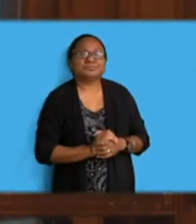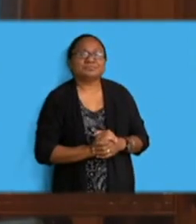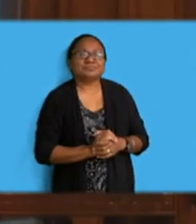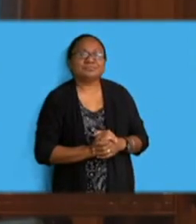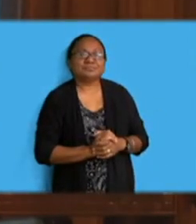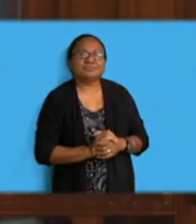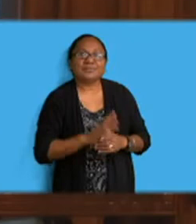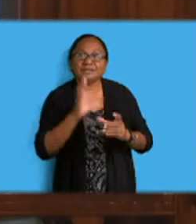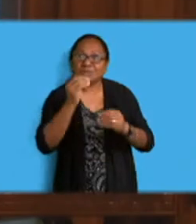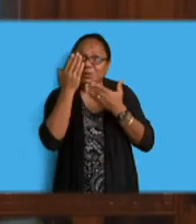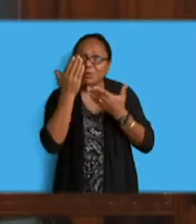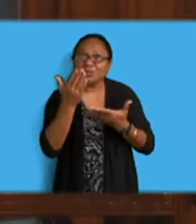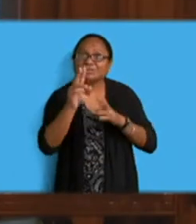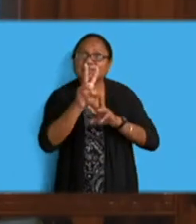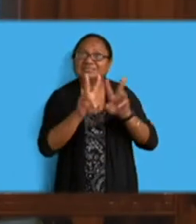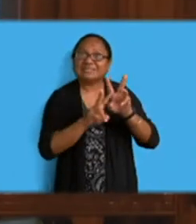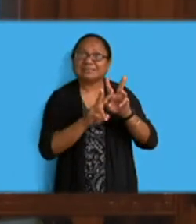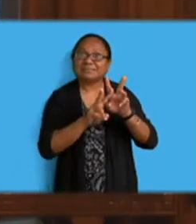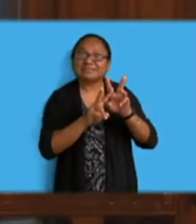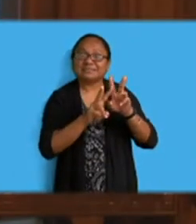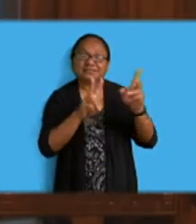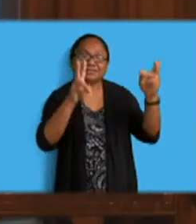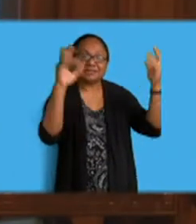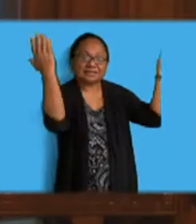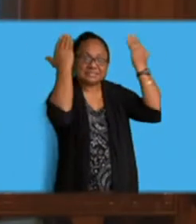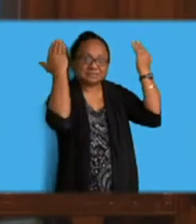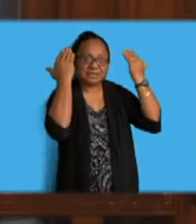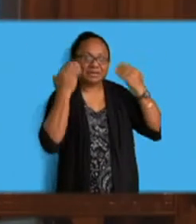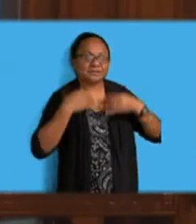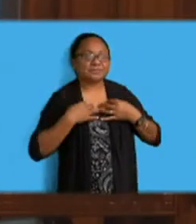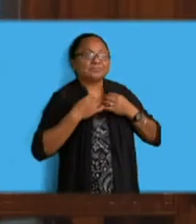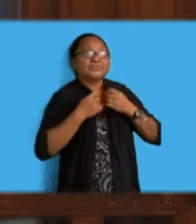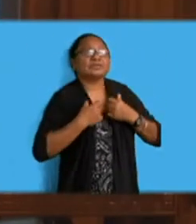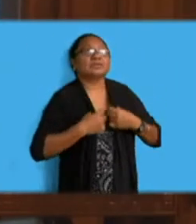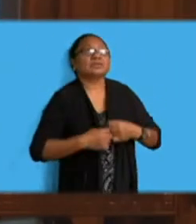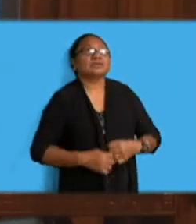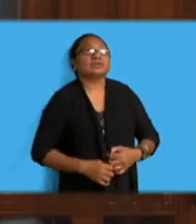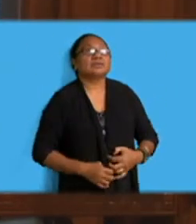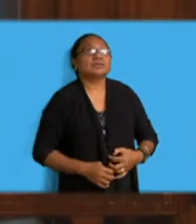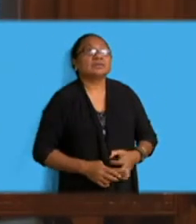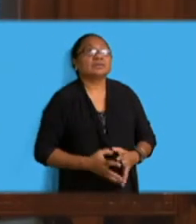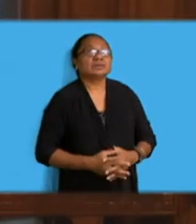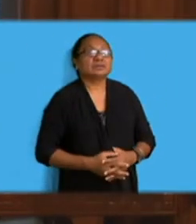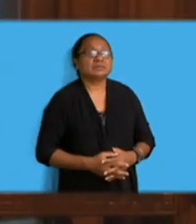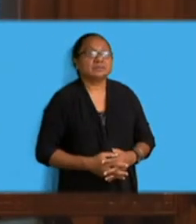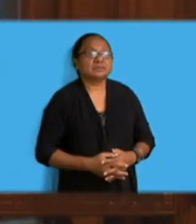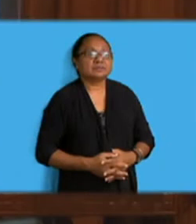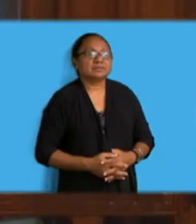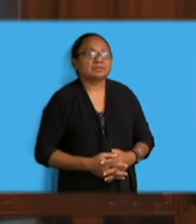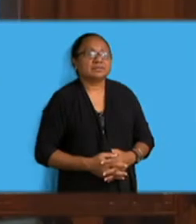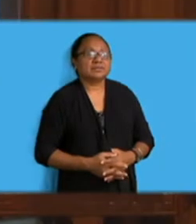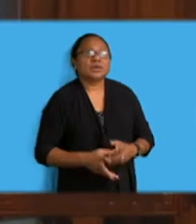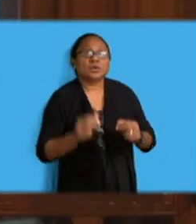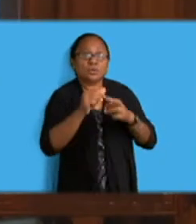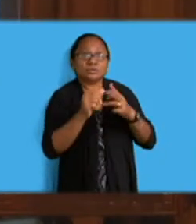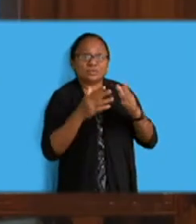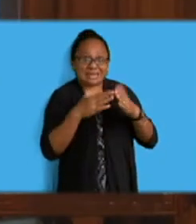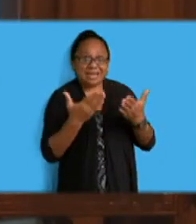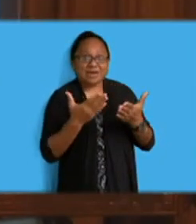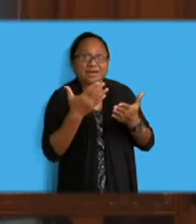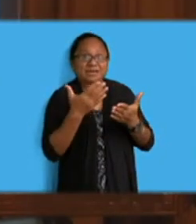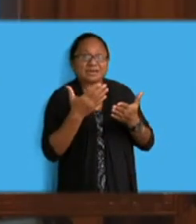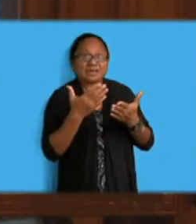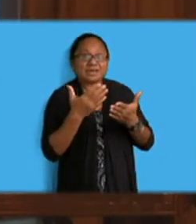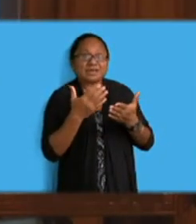Honorable Deputy Speaker, we also have taken a proactive approach on engaging with the